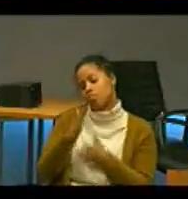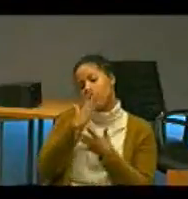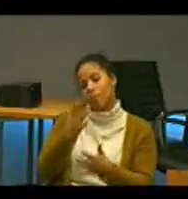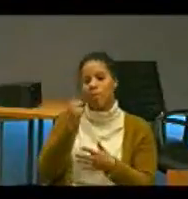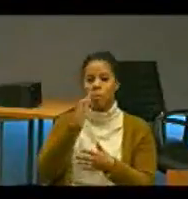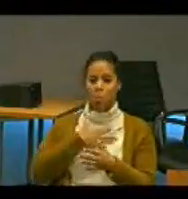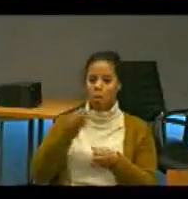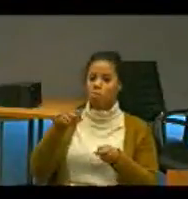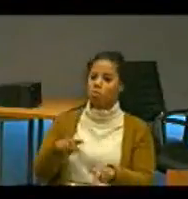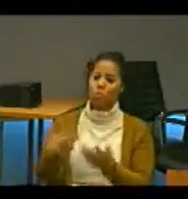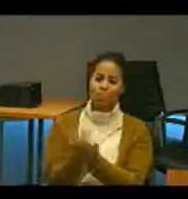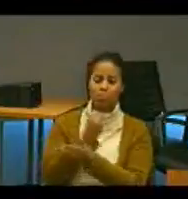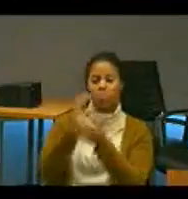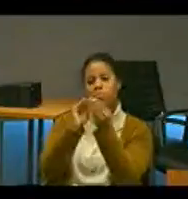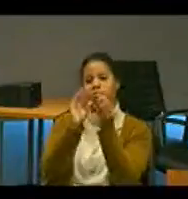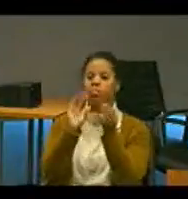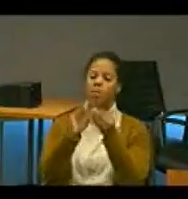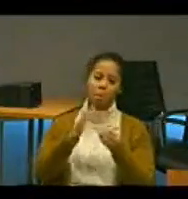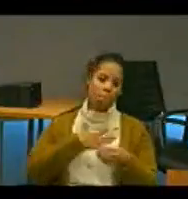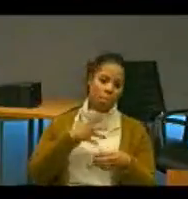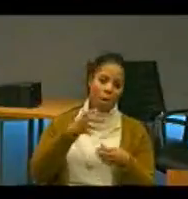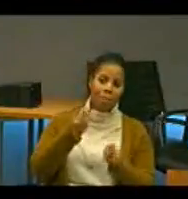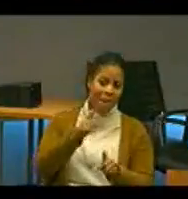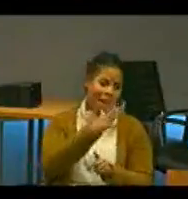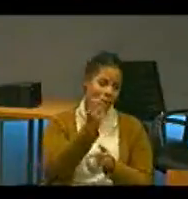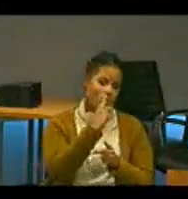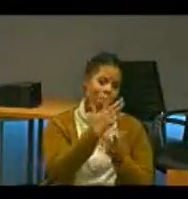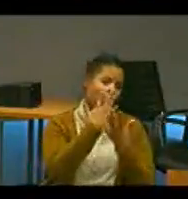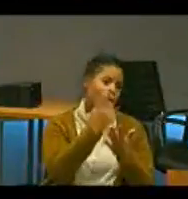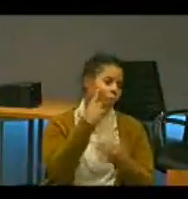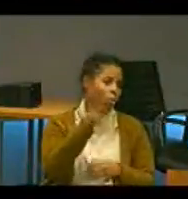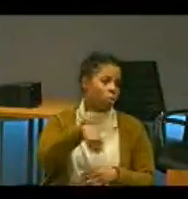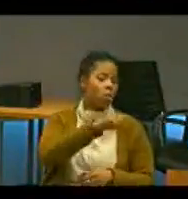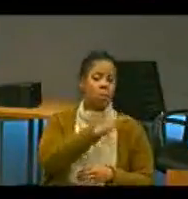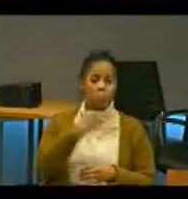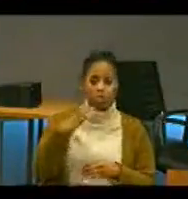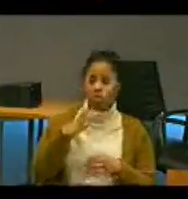my perspective on these issues and thankful for the Commission's efforts to elevate this important